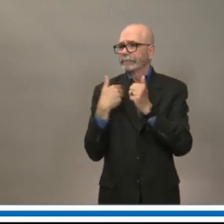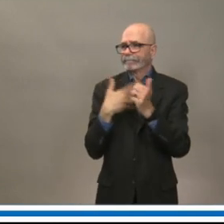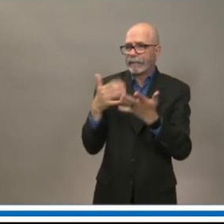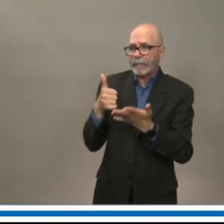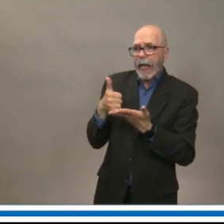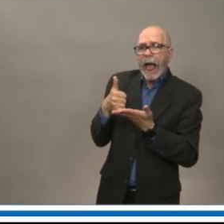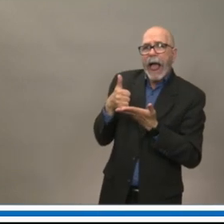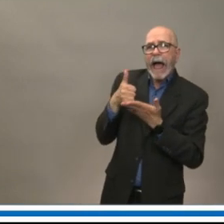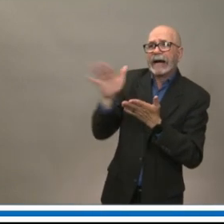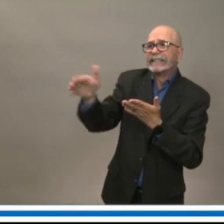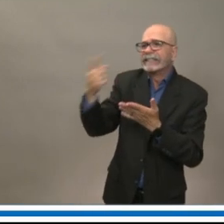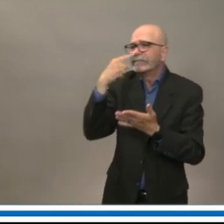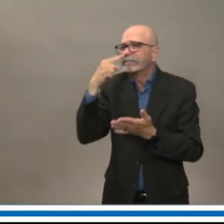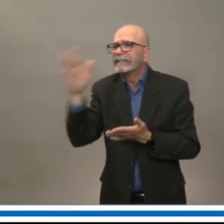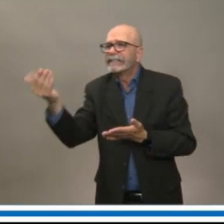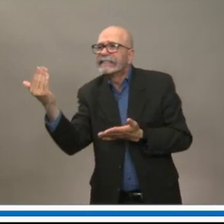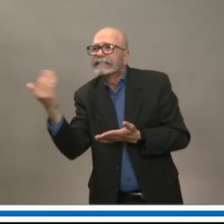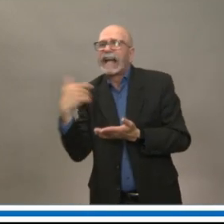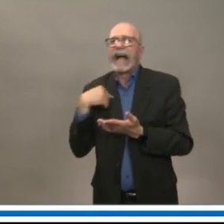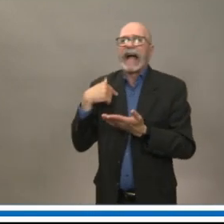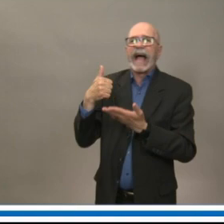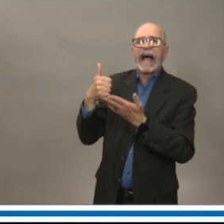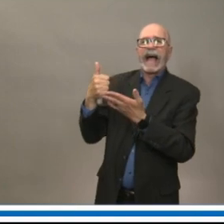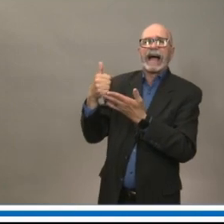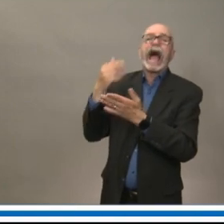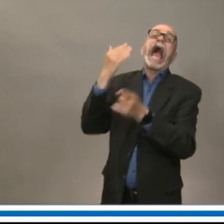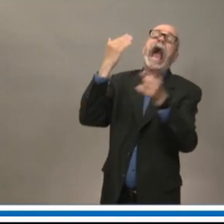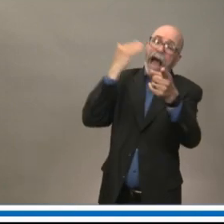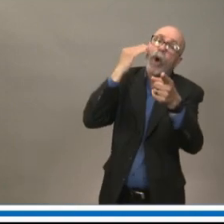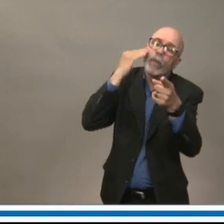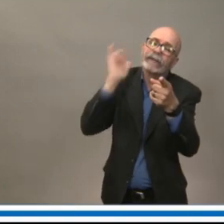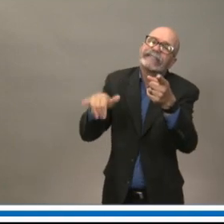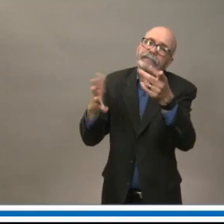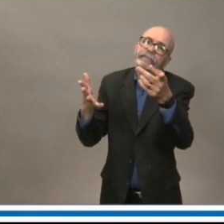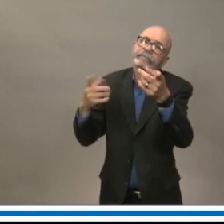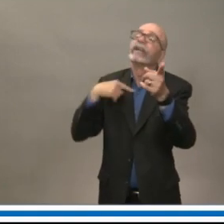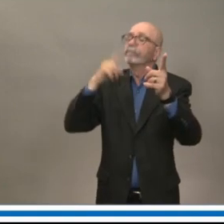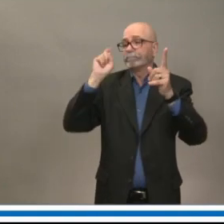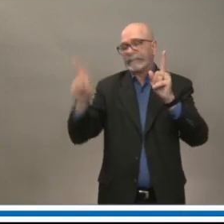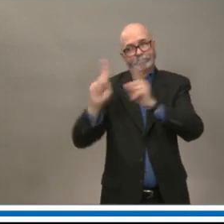that even though generally we're asking people to practice social distancing